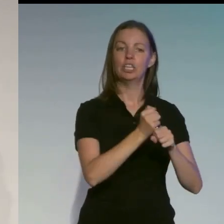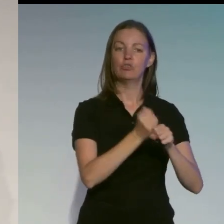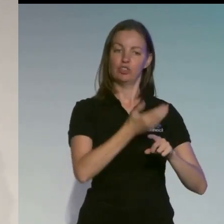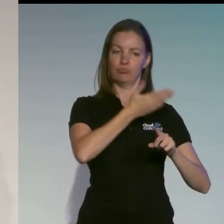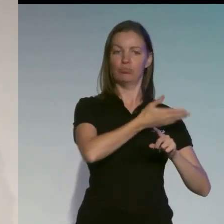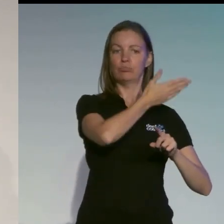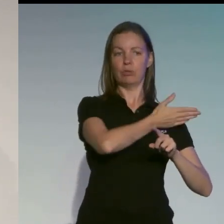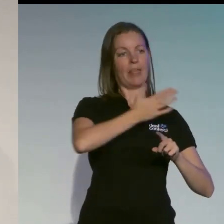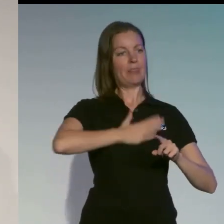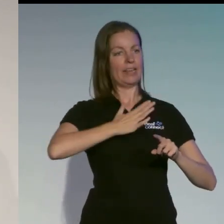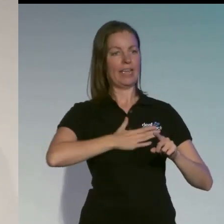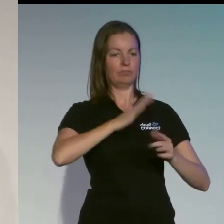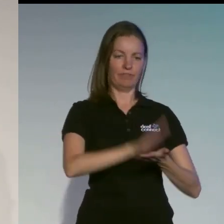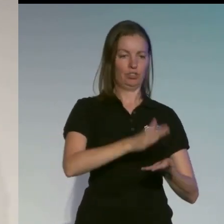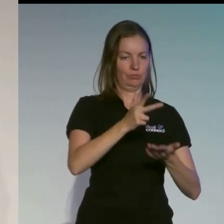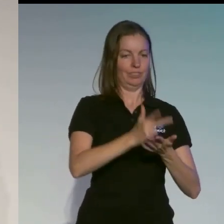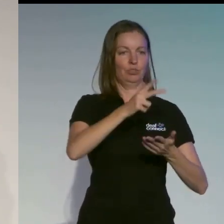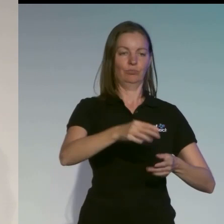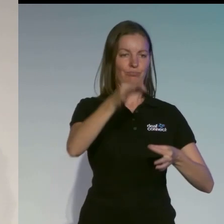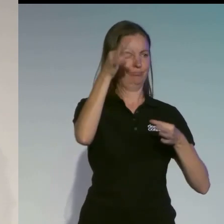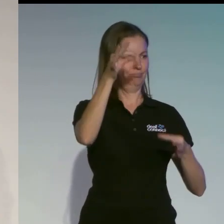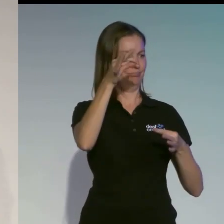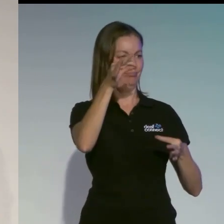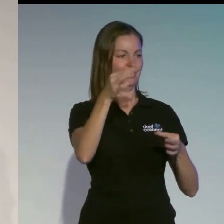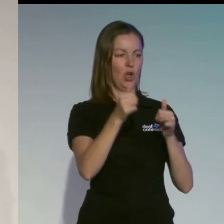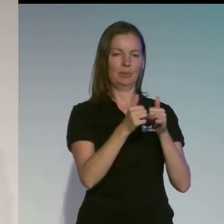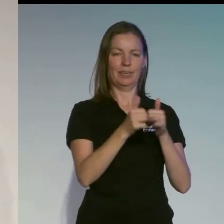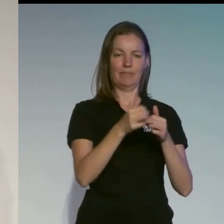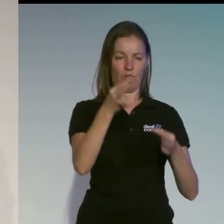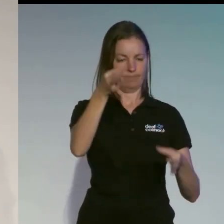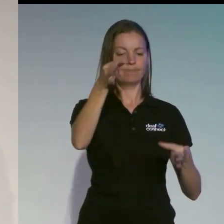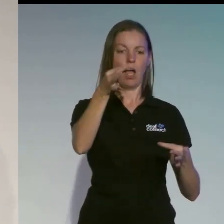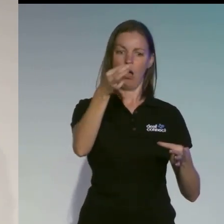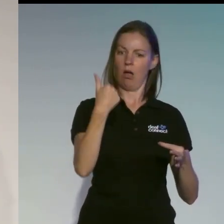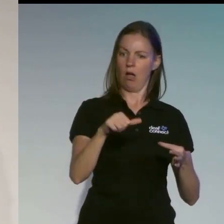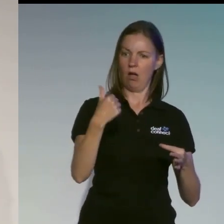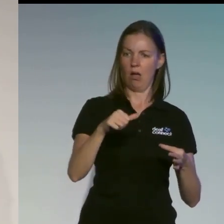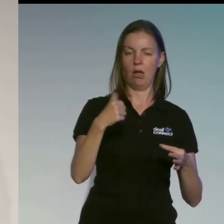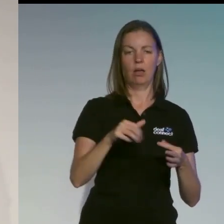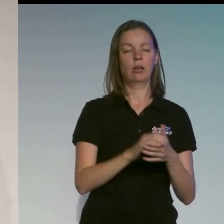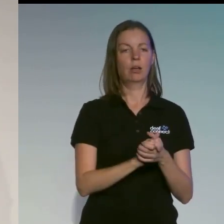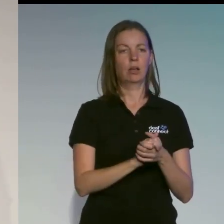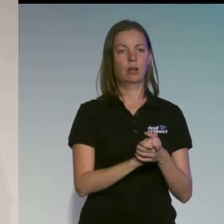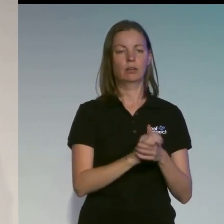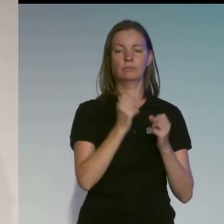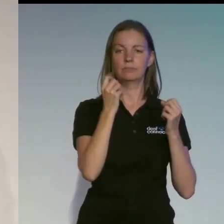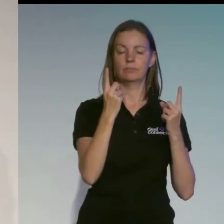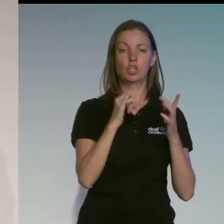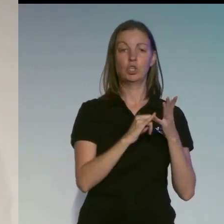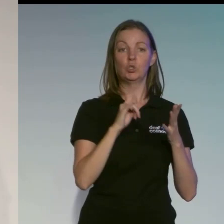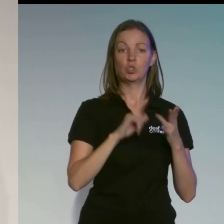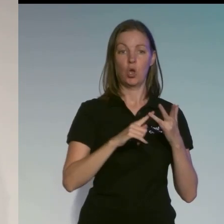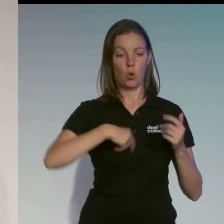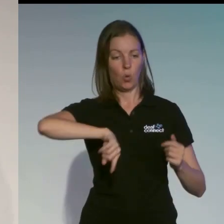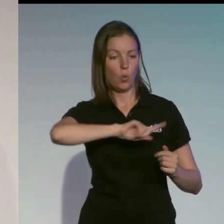official document to tell them the result. So we spread it to people who